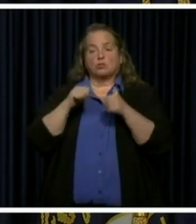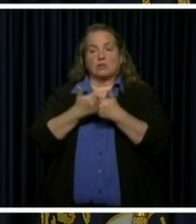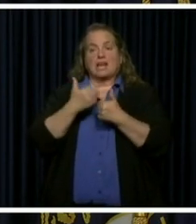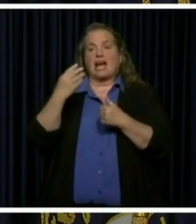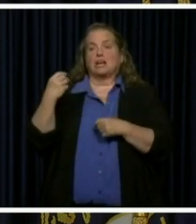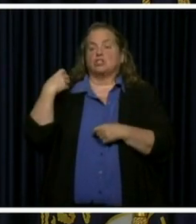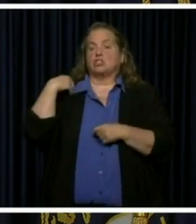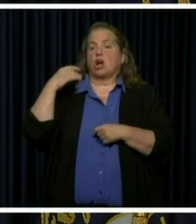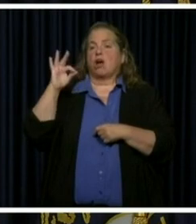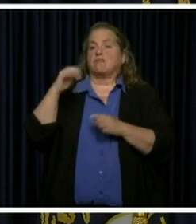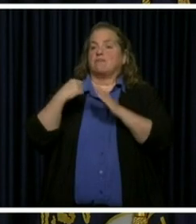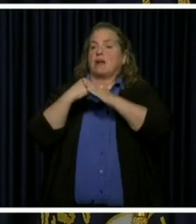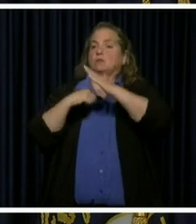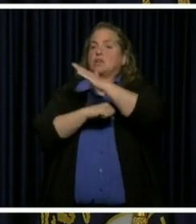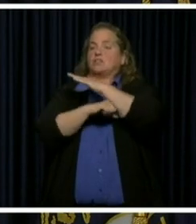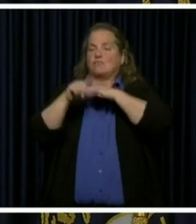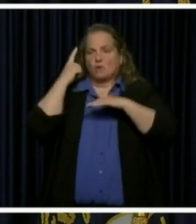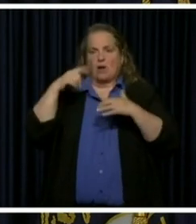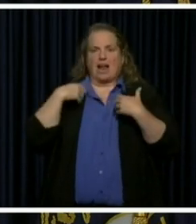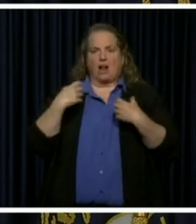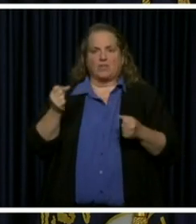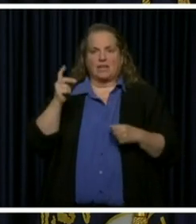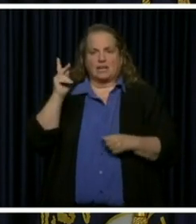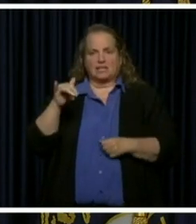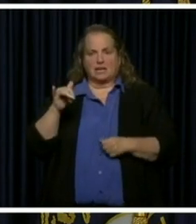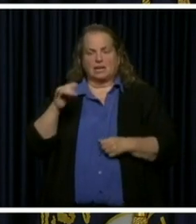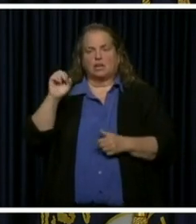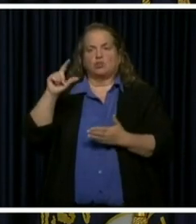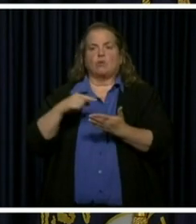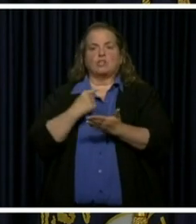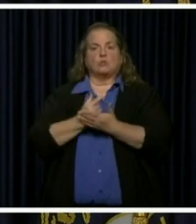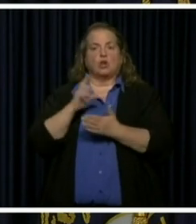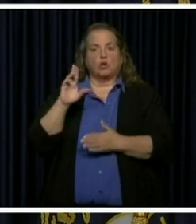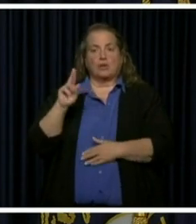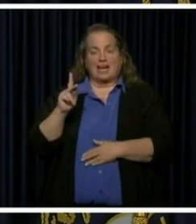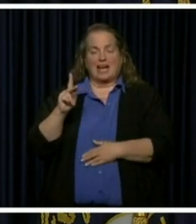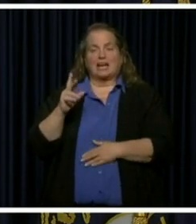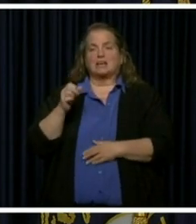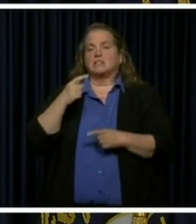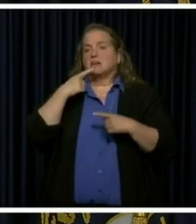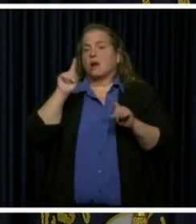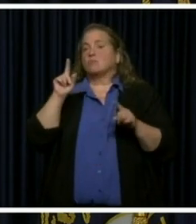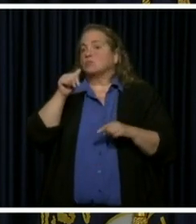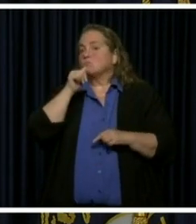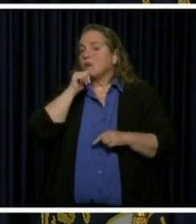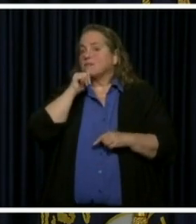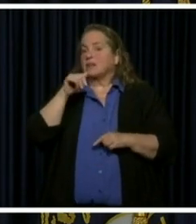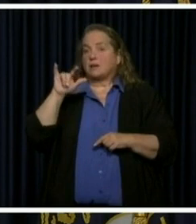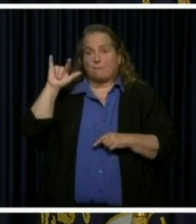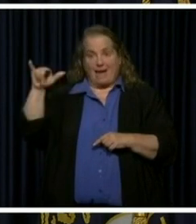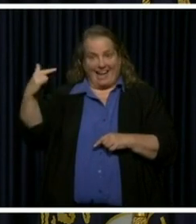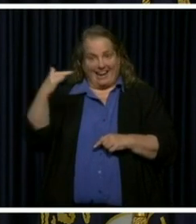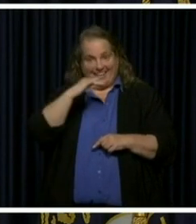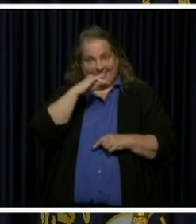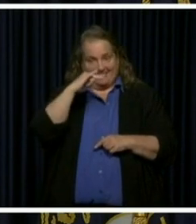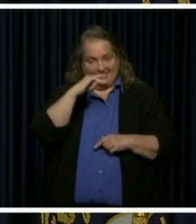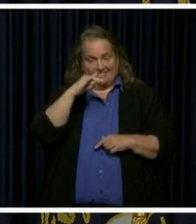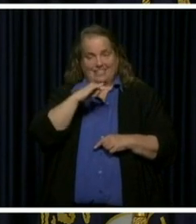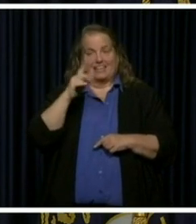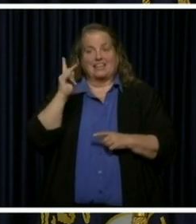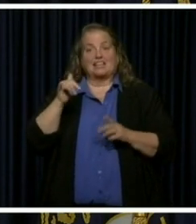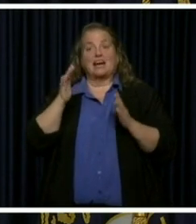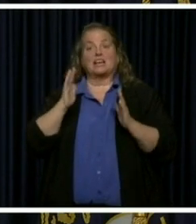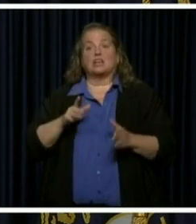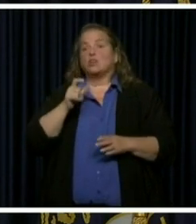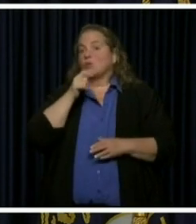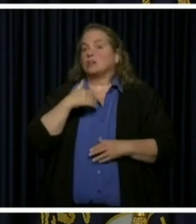Foundation for a Healthy Kentucky. He's a graduate of UK, and he is an accomplished private pilot. He is a Kentuckian who